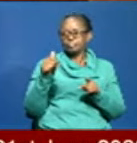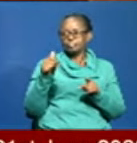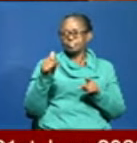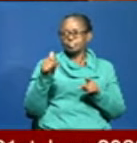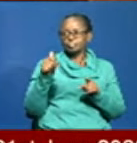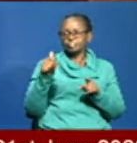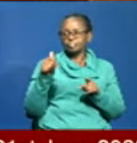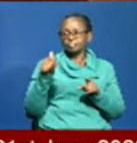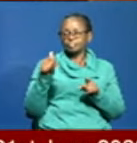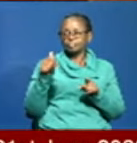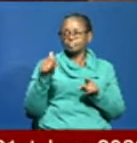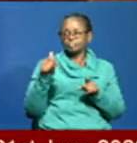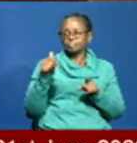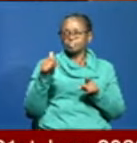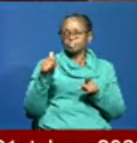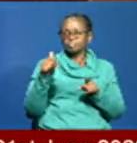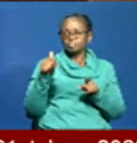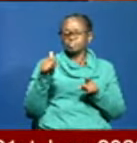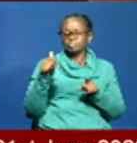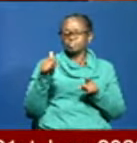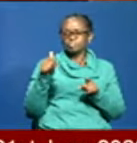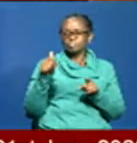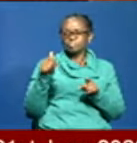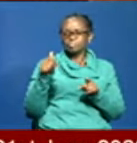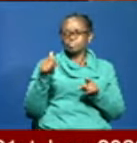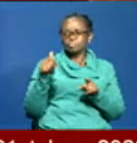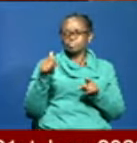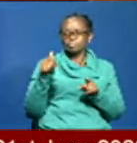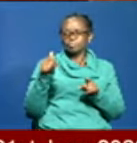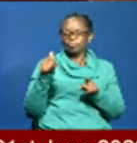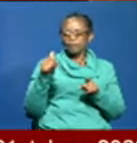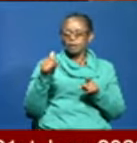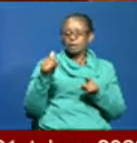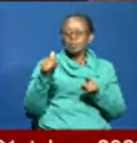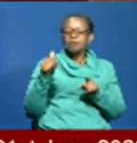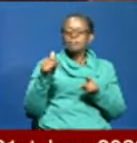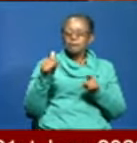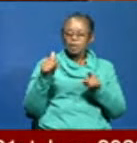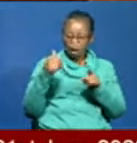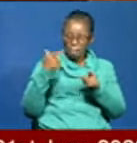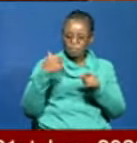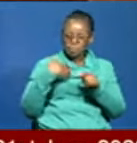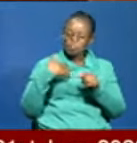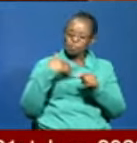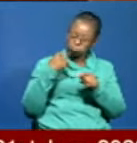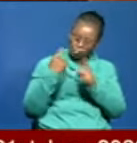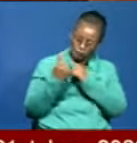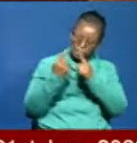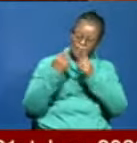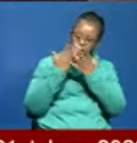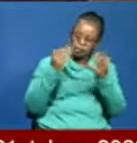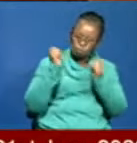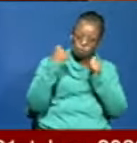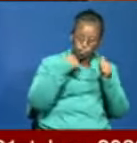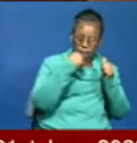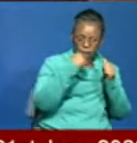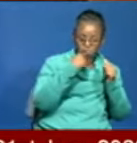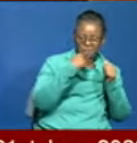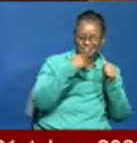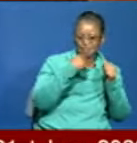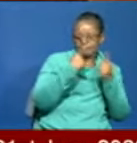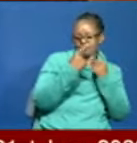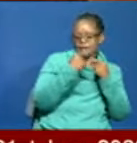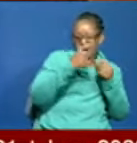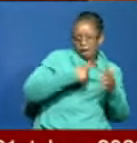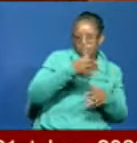know, whatever was being conversed before the House. And I'm talking about issues like, you know, when